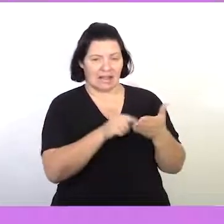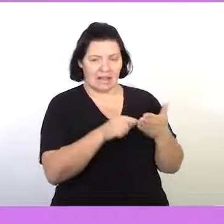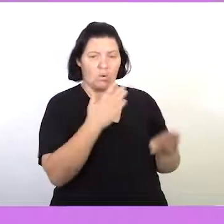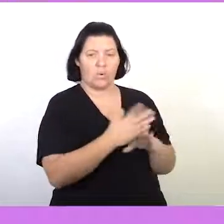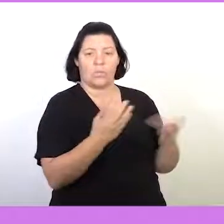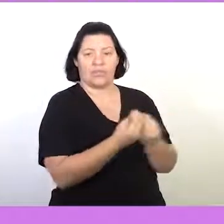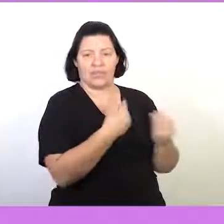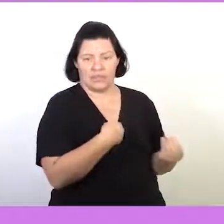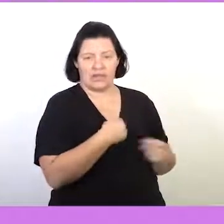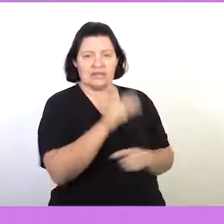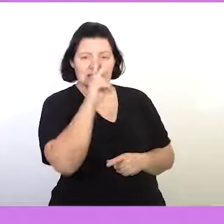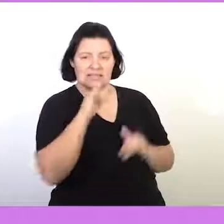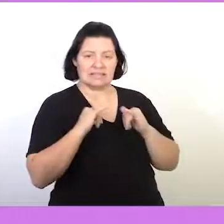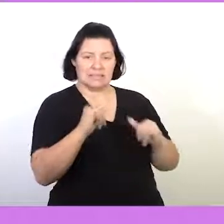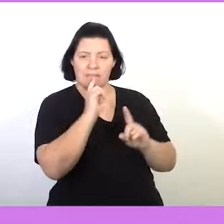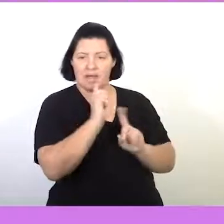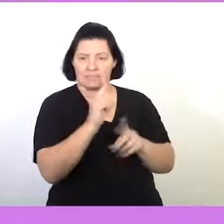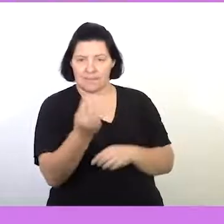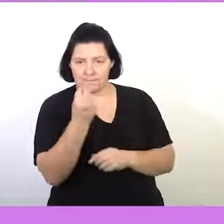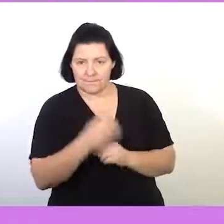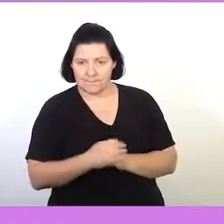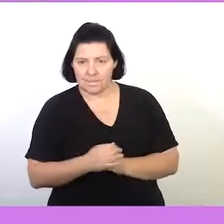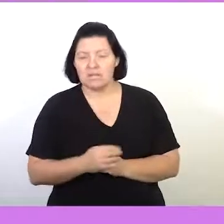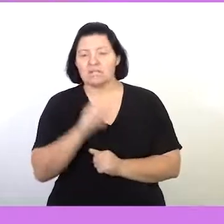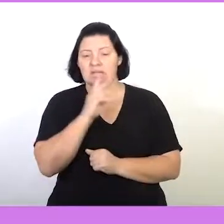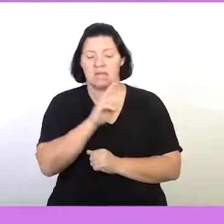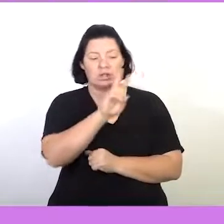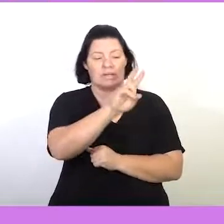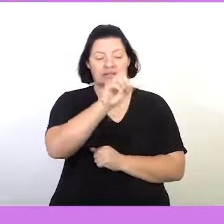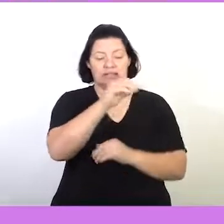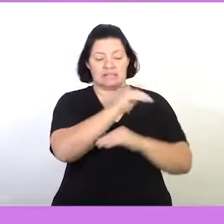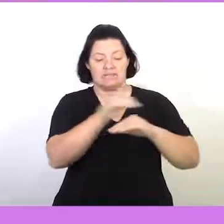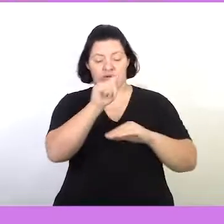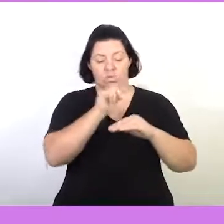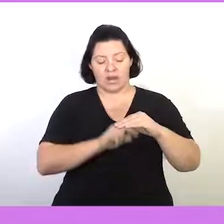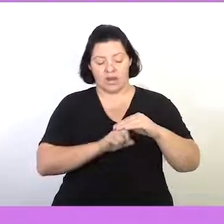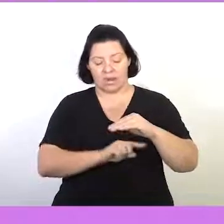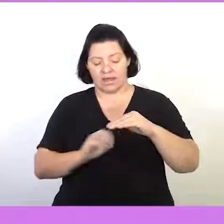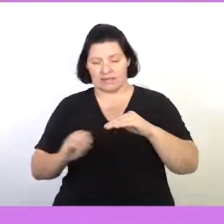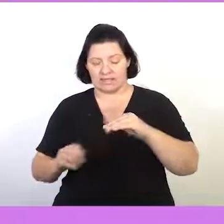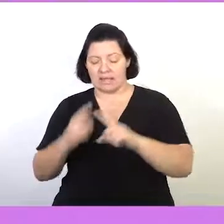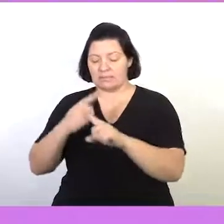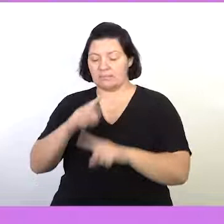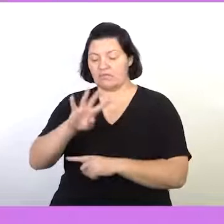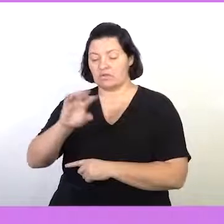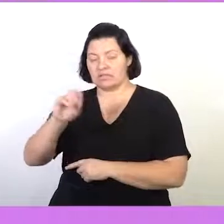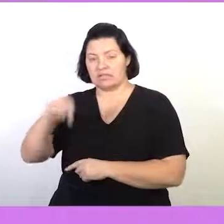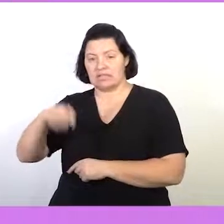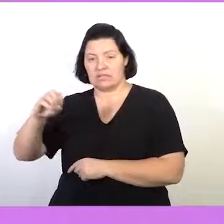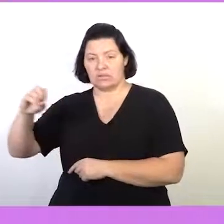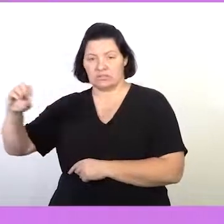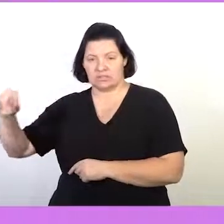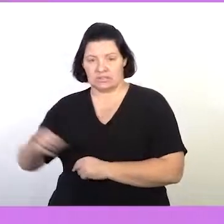calculator and please work with me, see that you get the same answer. So I'm going to type in 20 divided by 100, multiply by